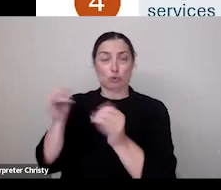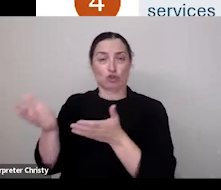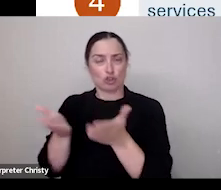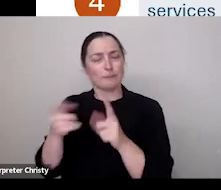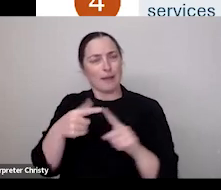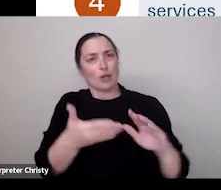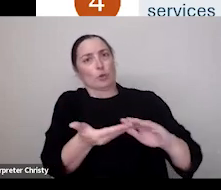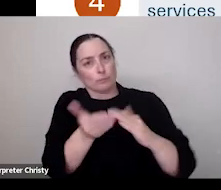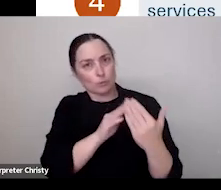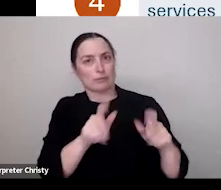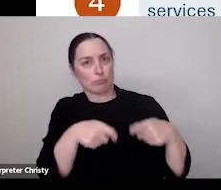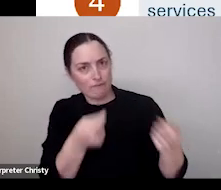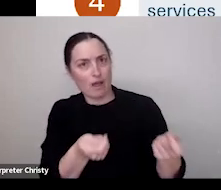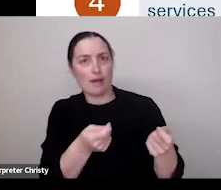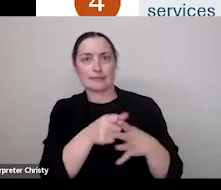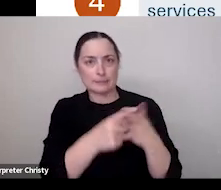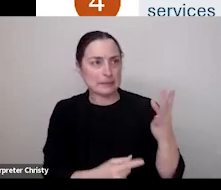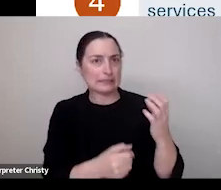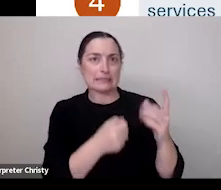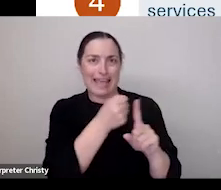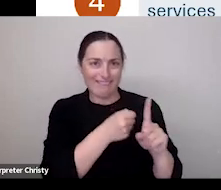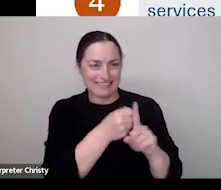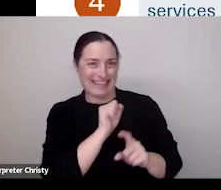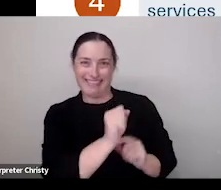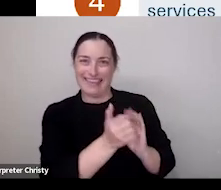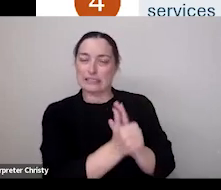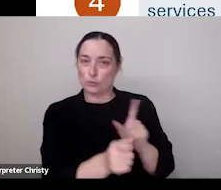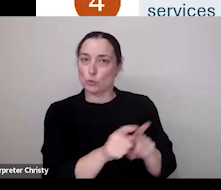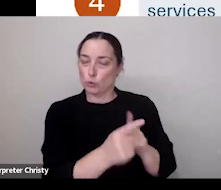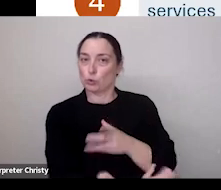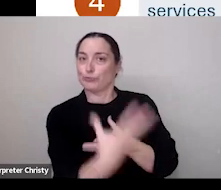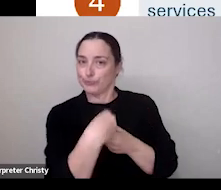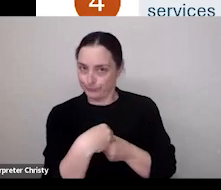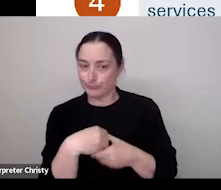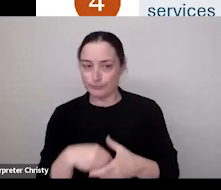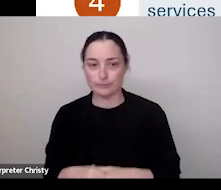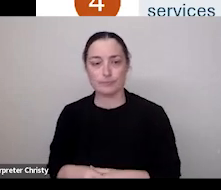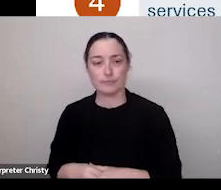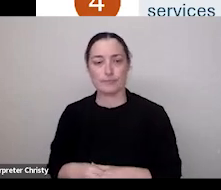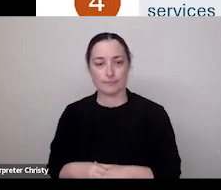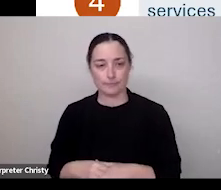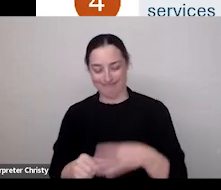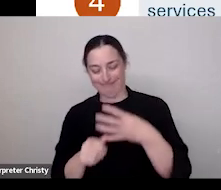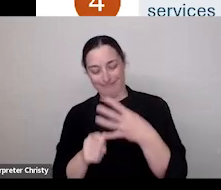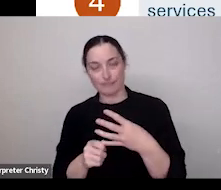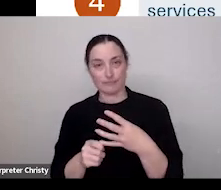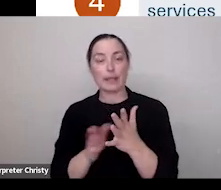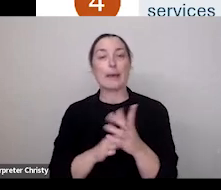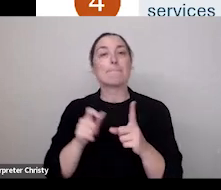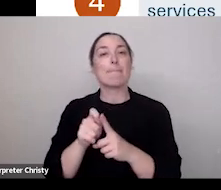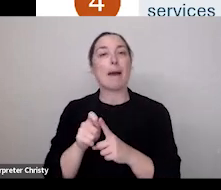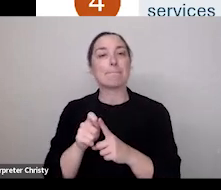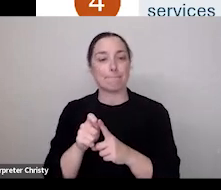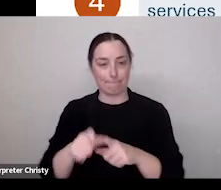and disability providers and advocates across our community and individuals themselves. And mapping and mobilizing those